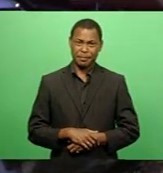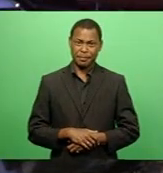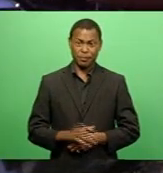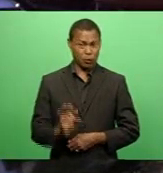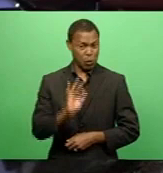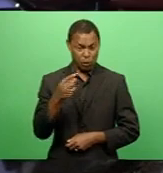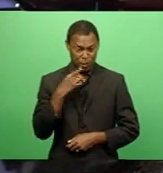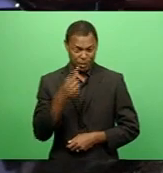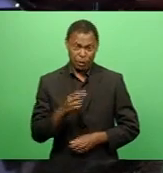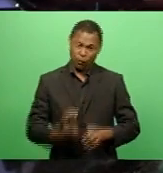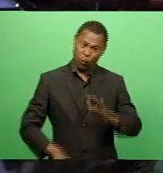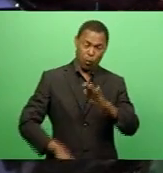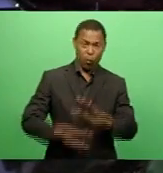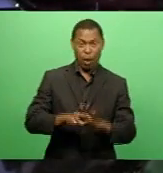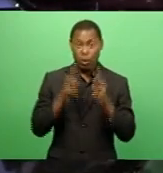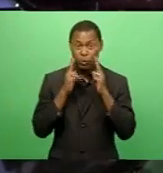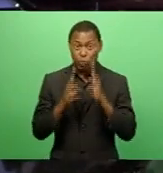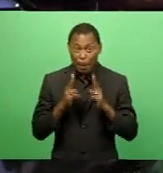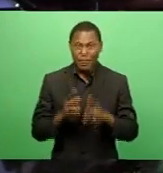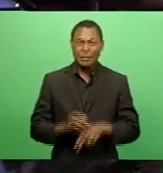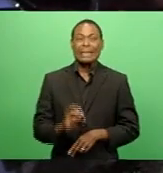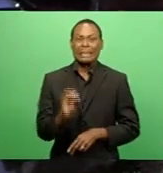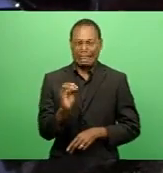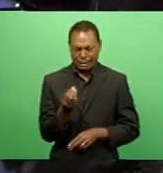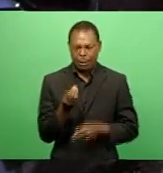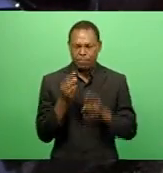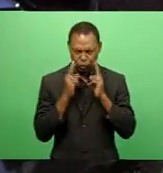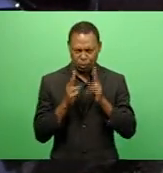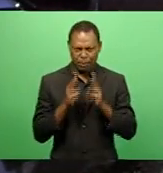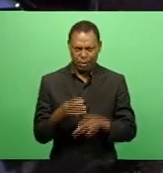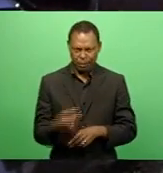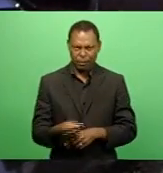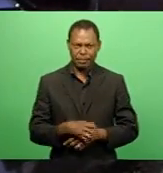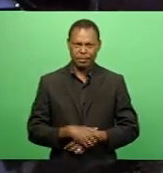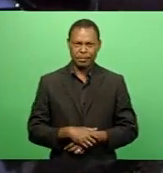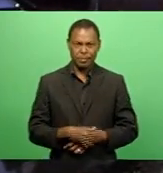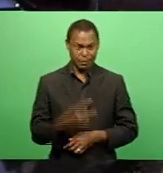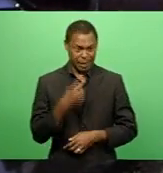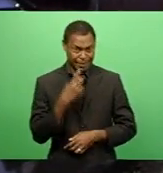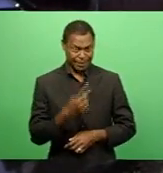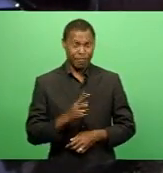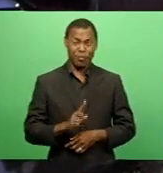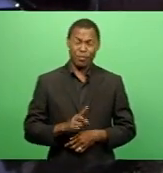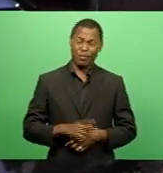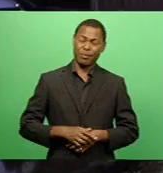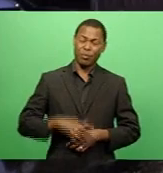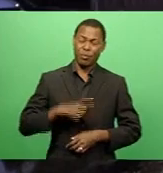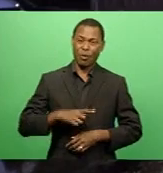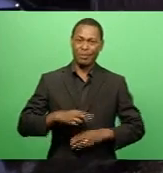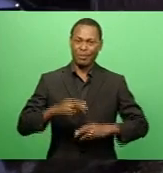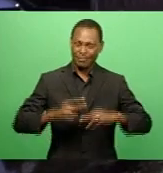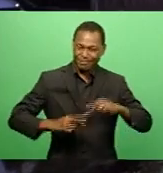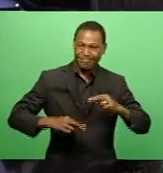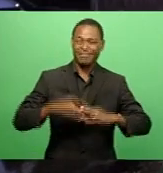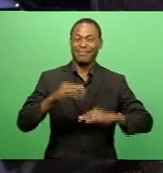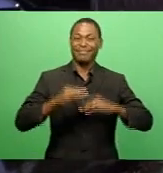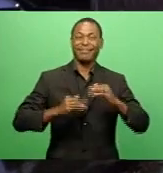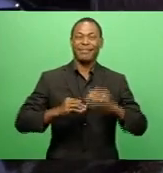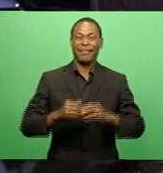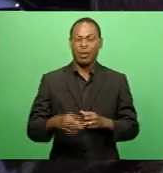full normalcy. There is some normalcy, though. I say this because the restoration and the rehabilitation